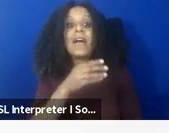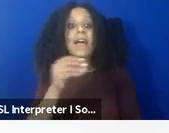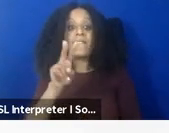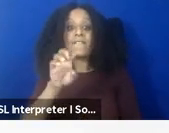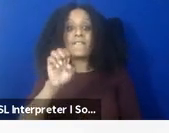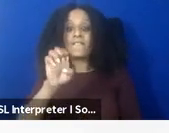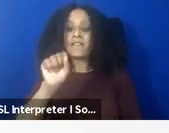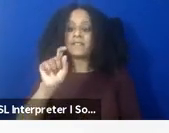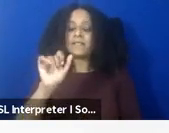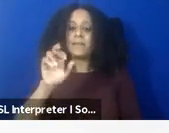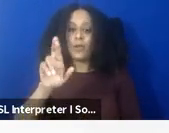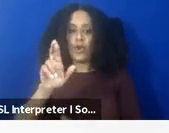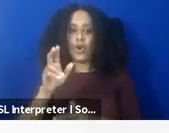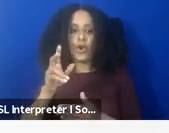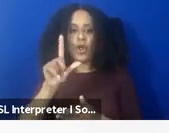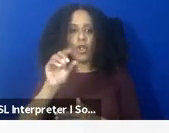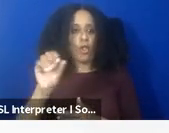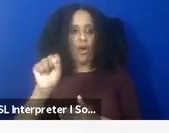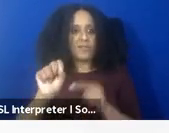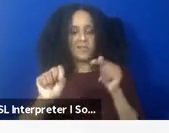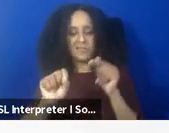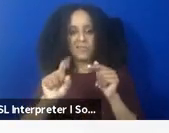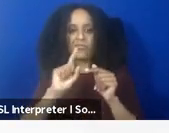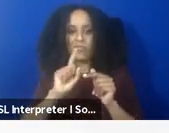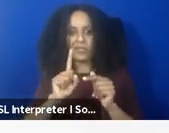increases the odds of falling in patients with diabetes more than